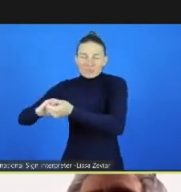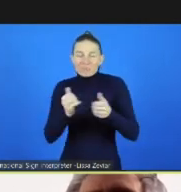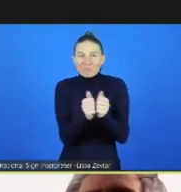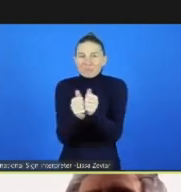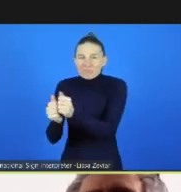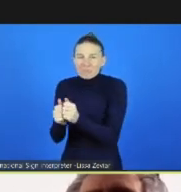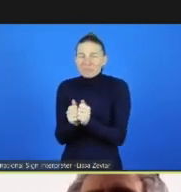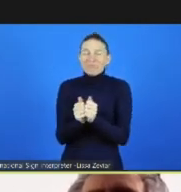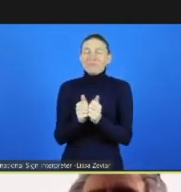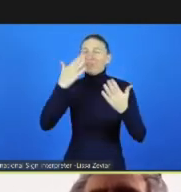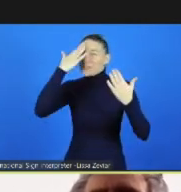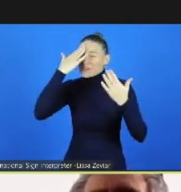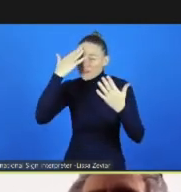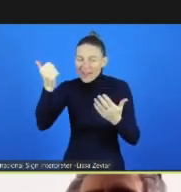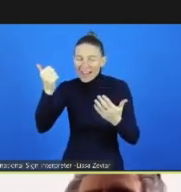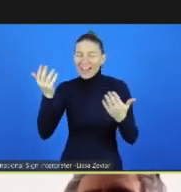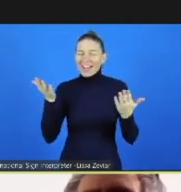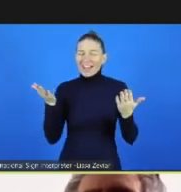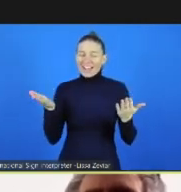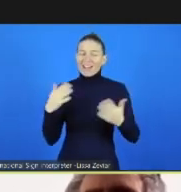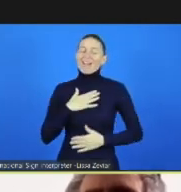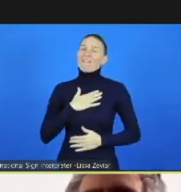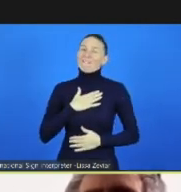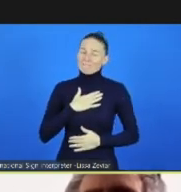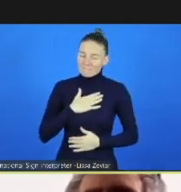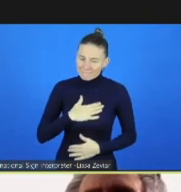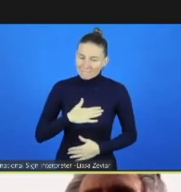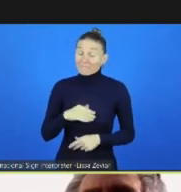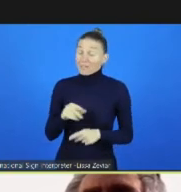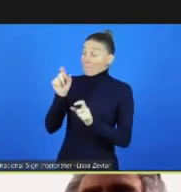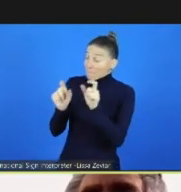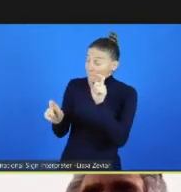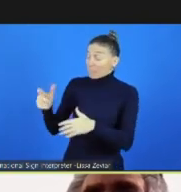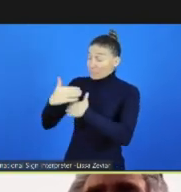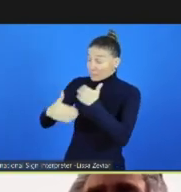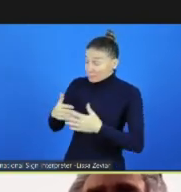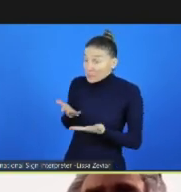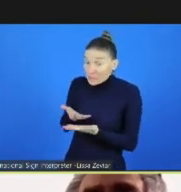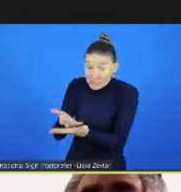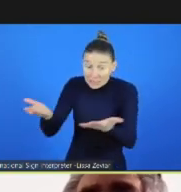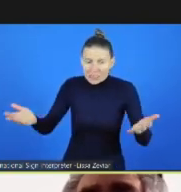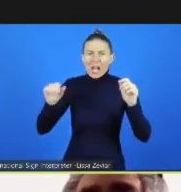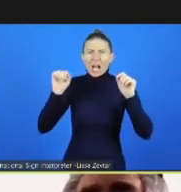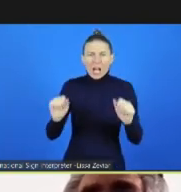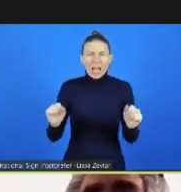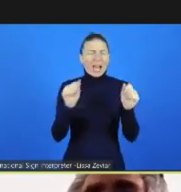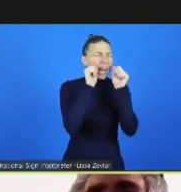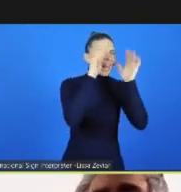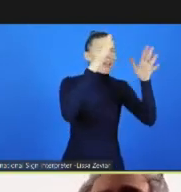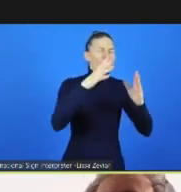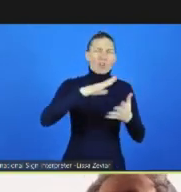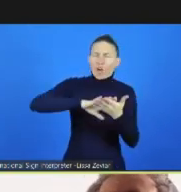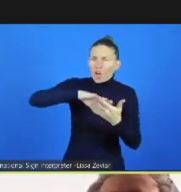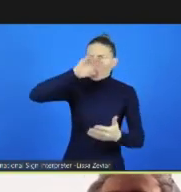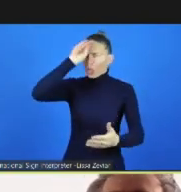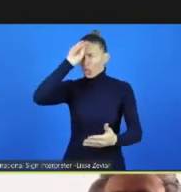set ourselves of ensuring that people with disabilities live, learn, and work in the manner they choose.